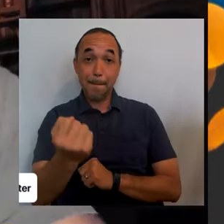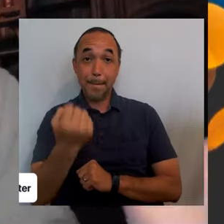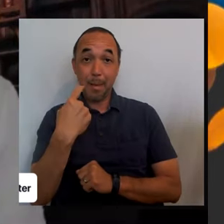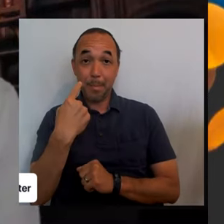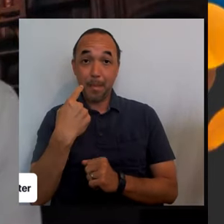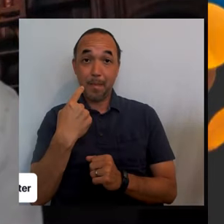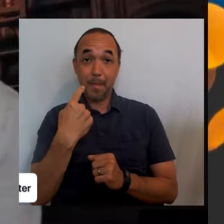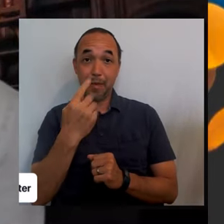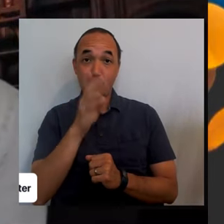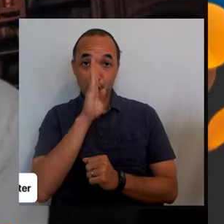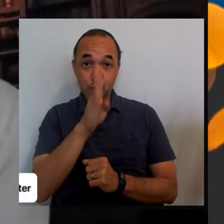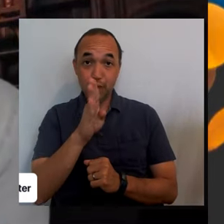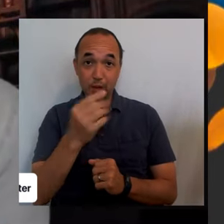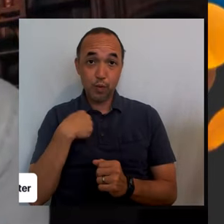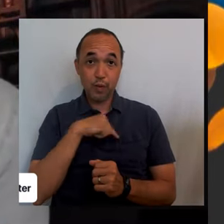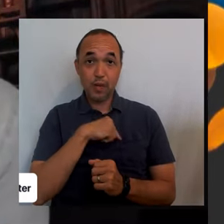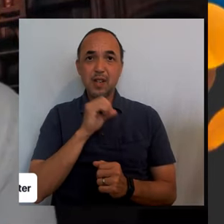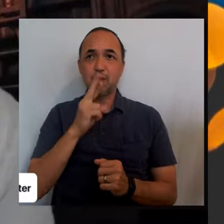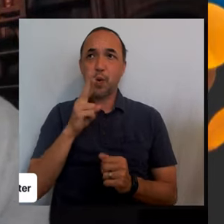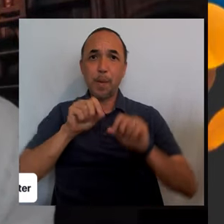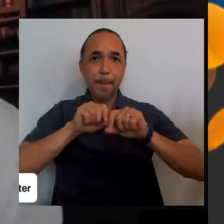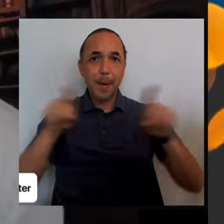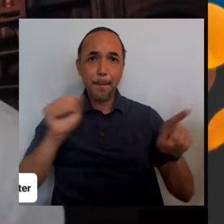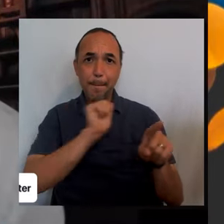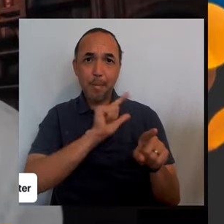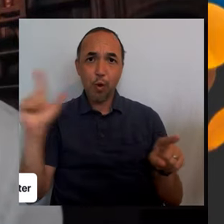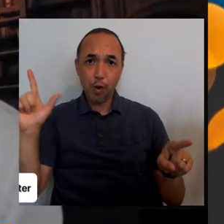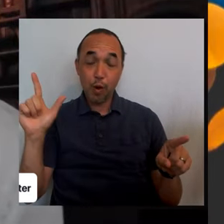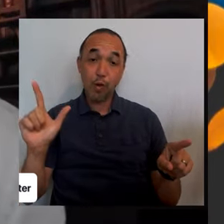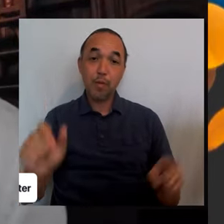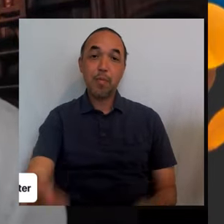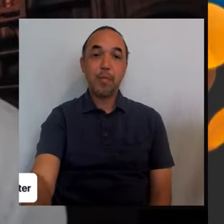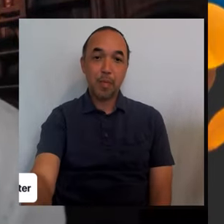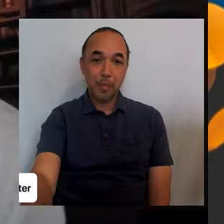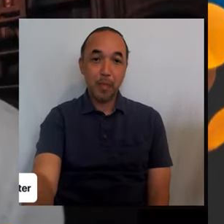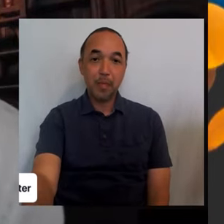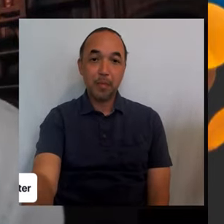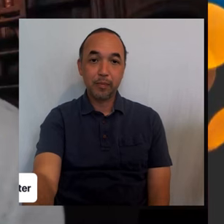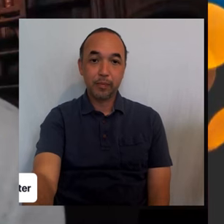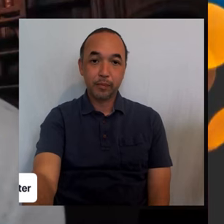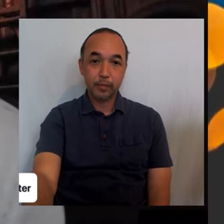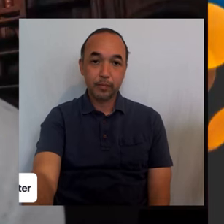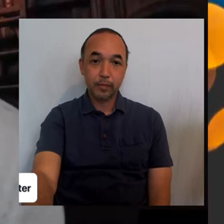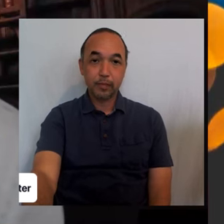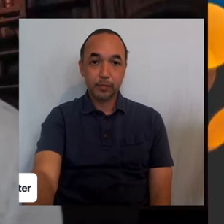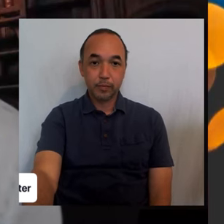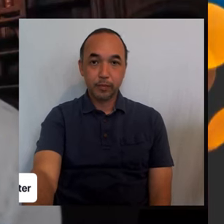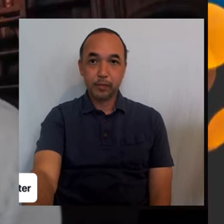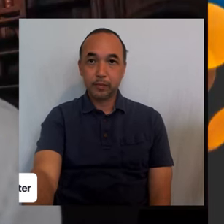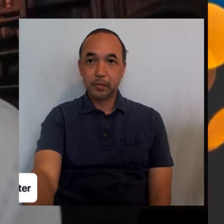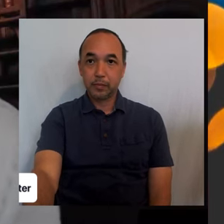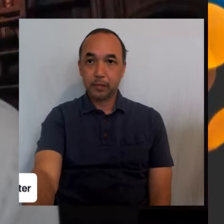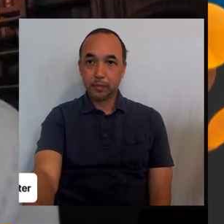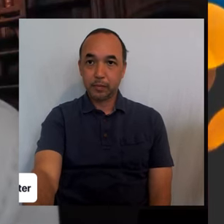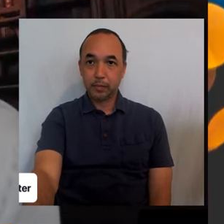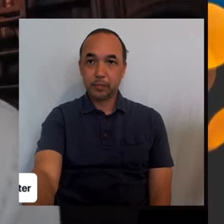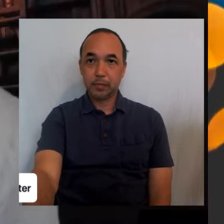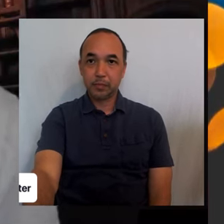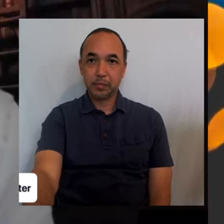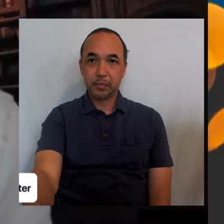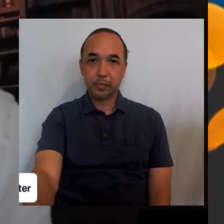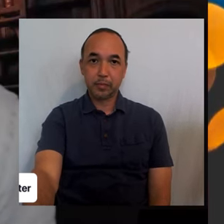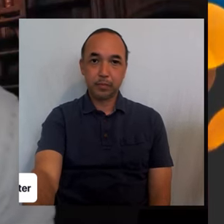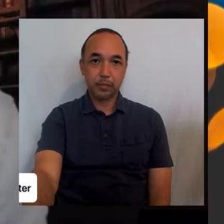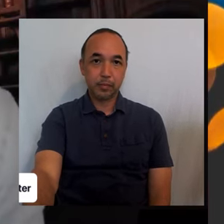everybody. Just make sure you have everything kind of lined up with that. Let's just make sure everybody's able